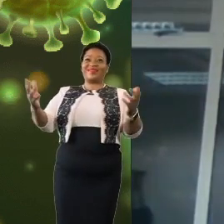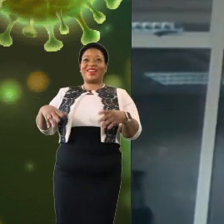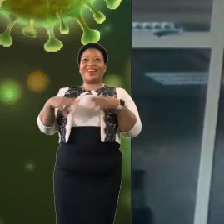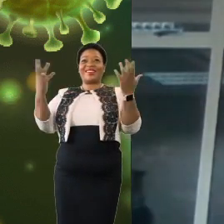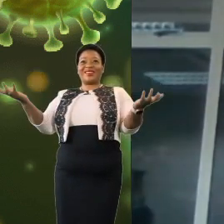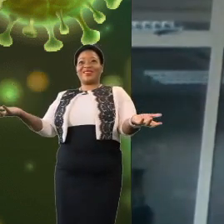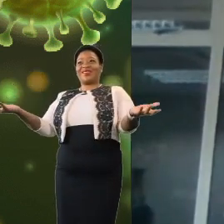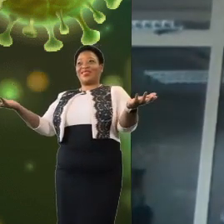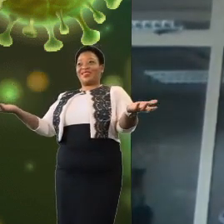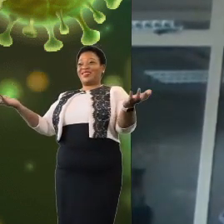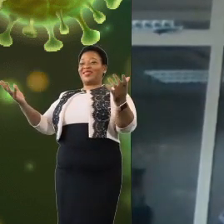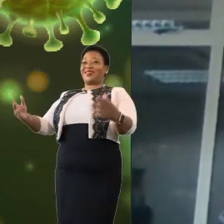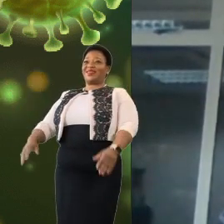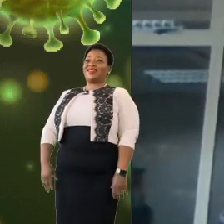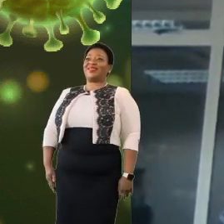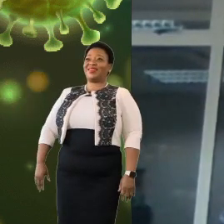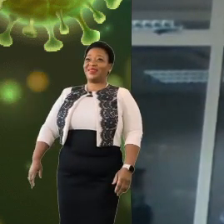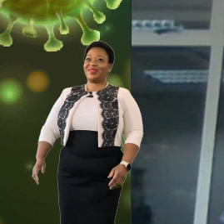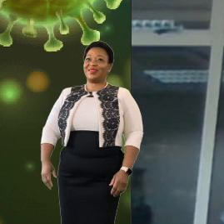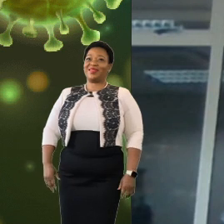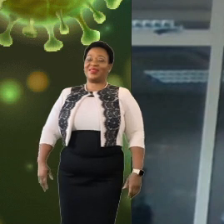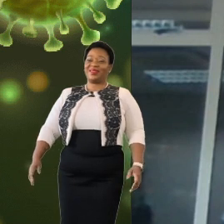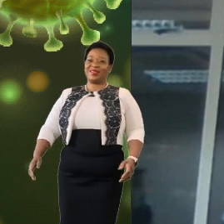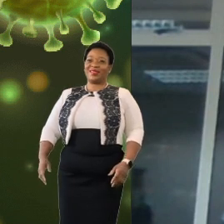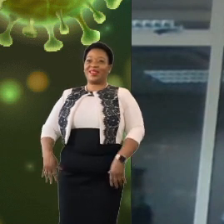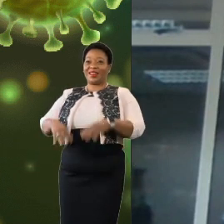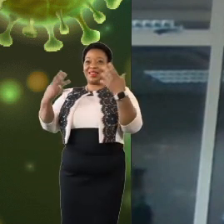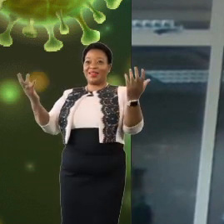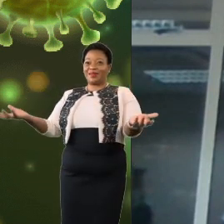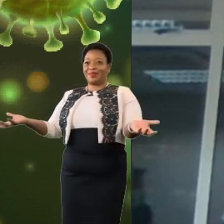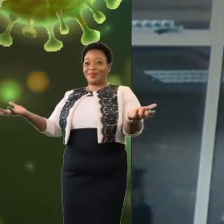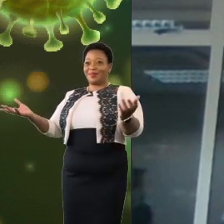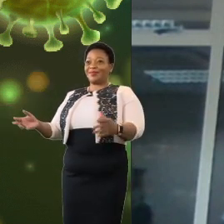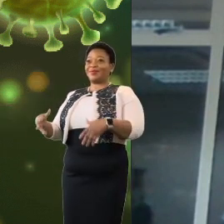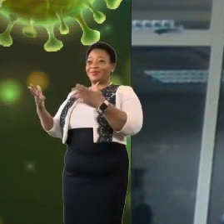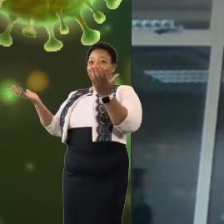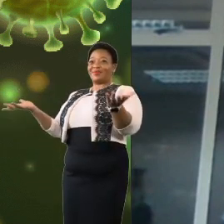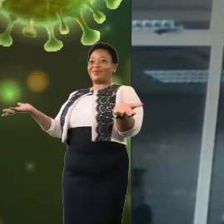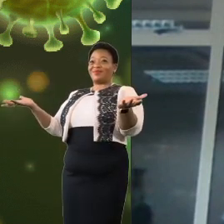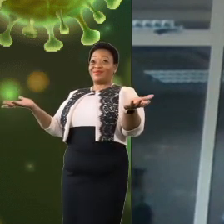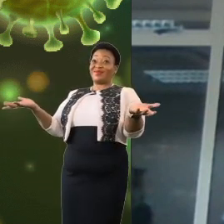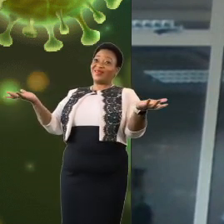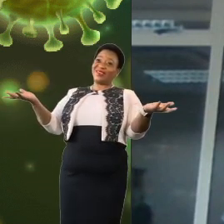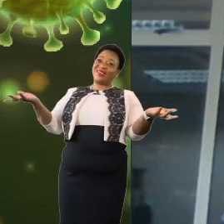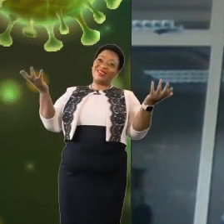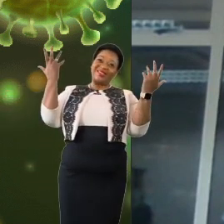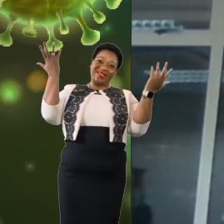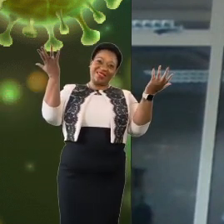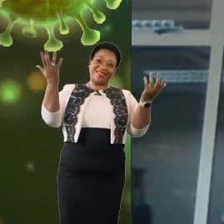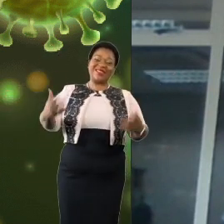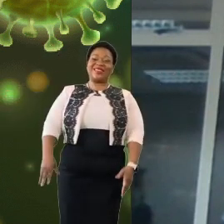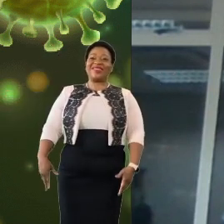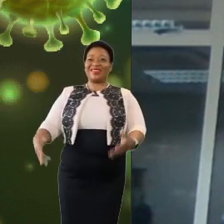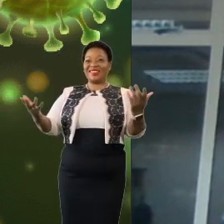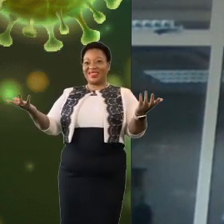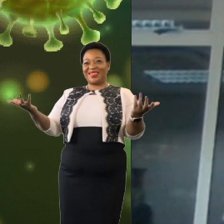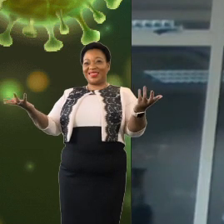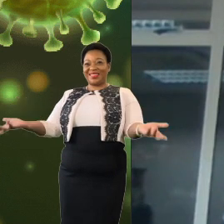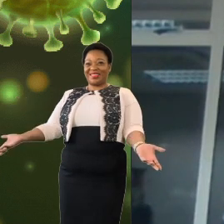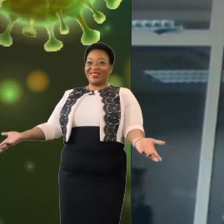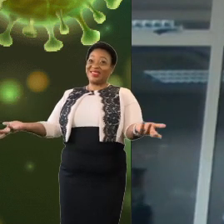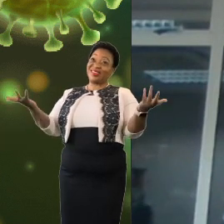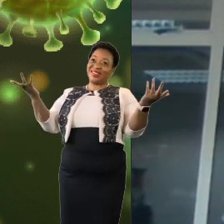Thulani has written something to us. Yeah, he still has got a problem, unfortunately, not going to be able to participate verbally on it,